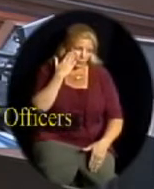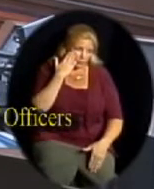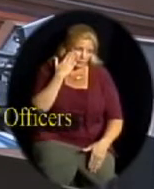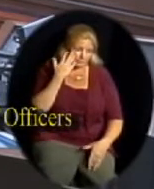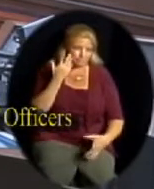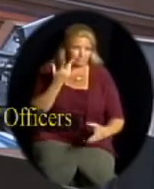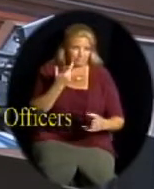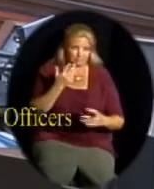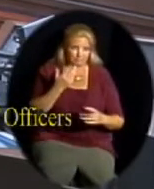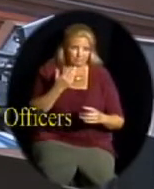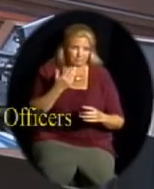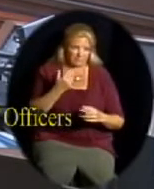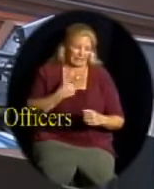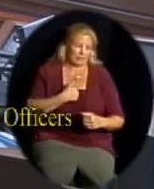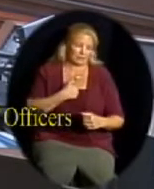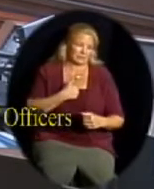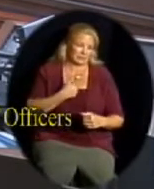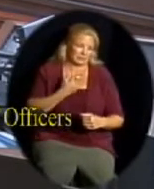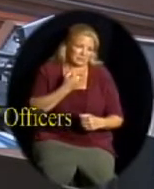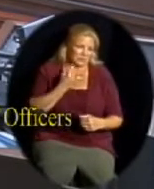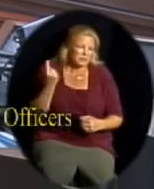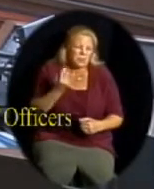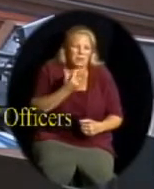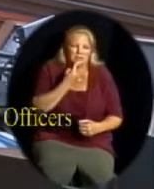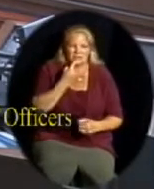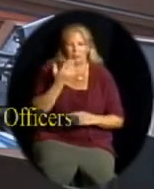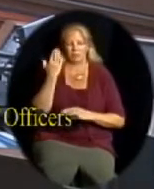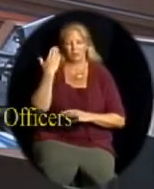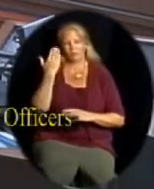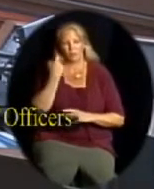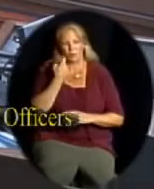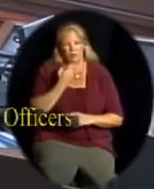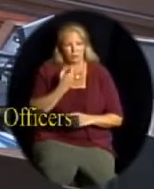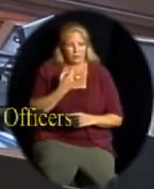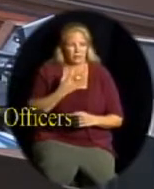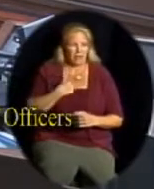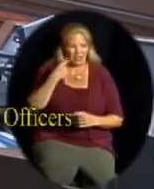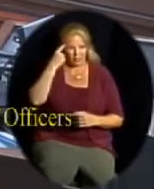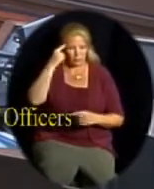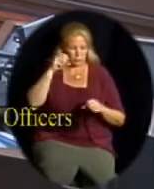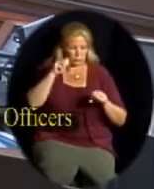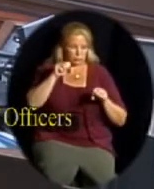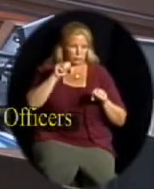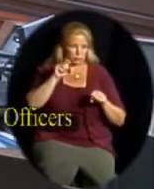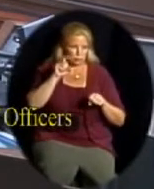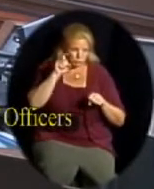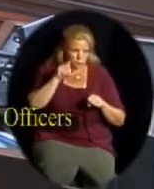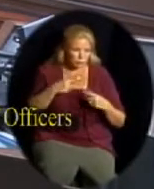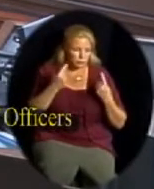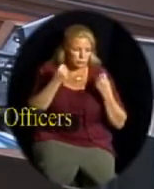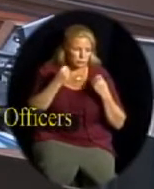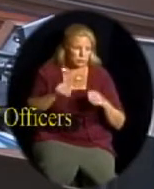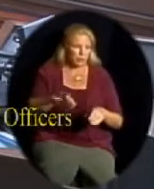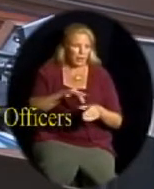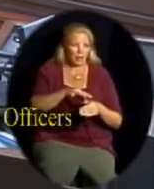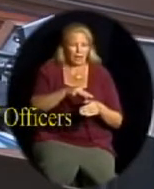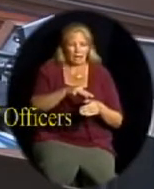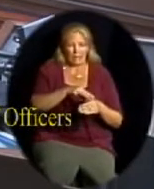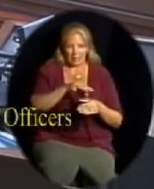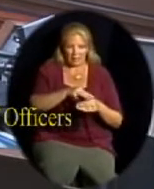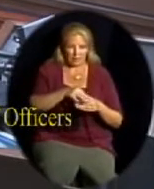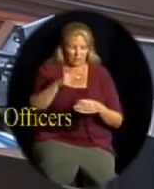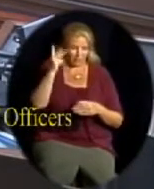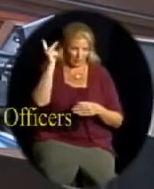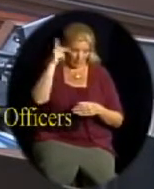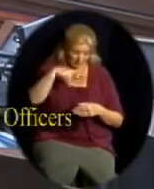before, that I think basically we should try to elect a vice president from one of the members that we know that will be